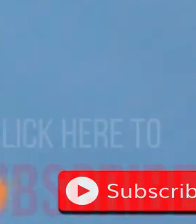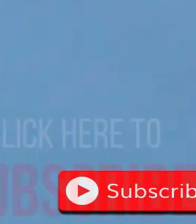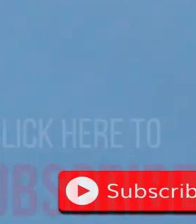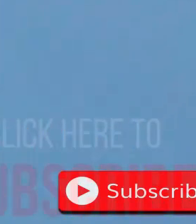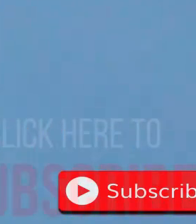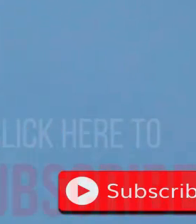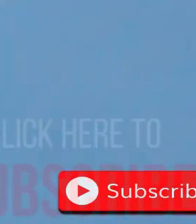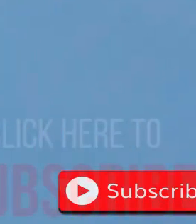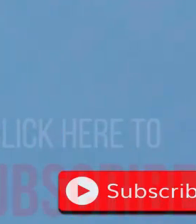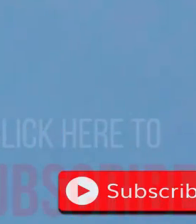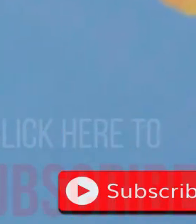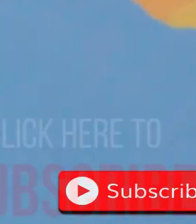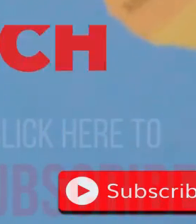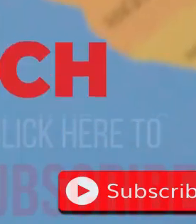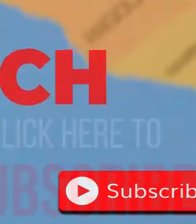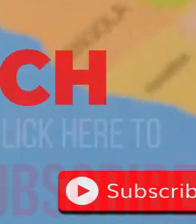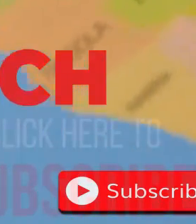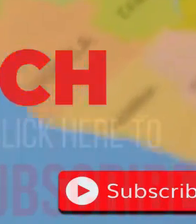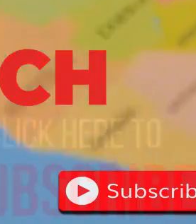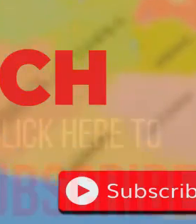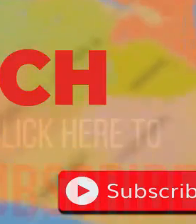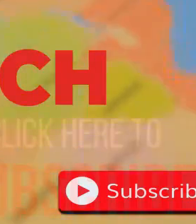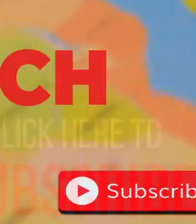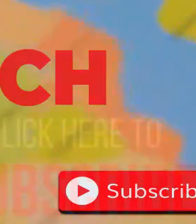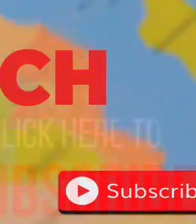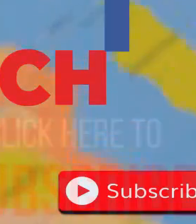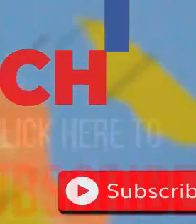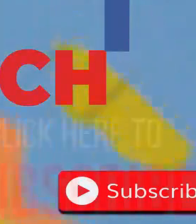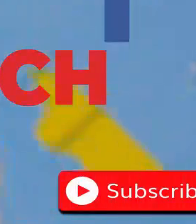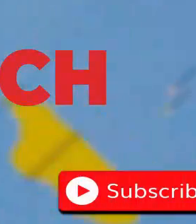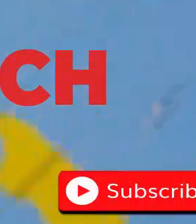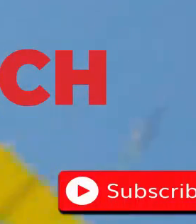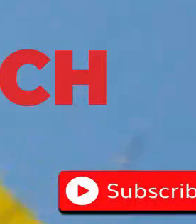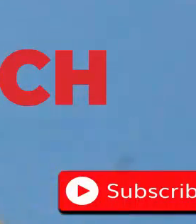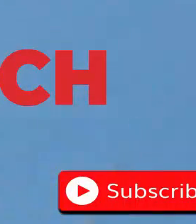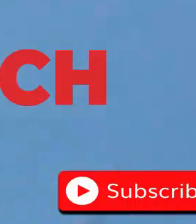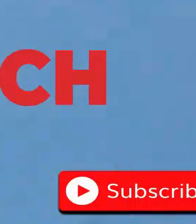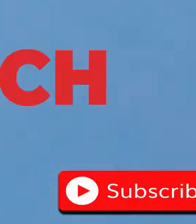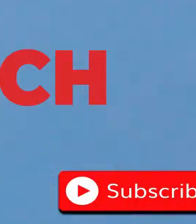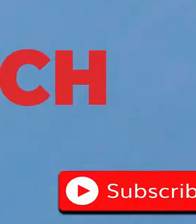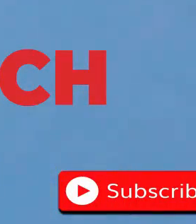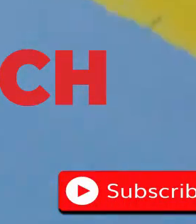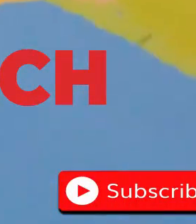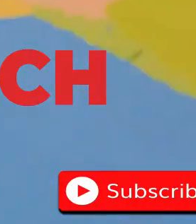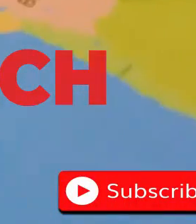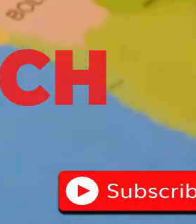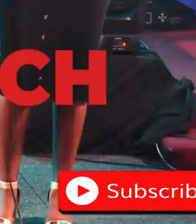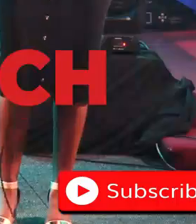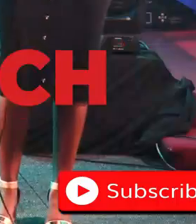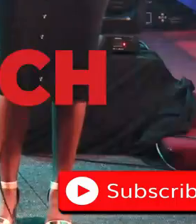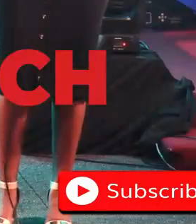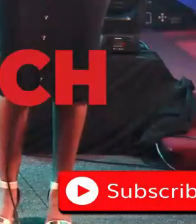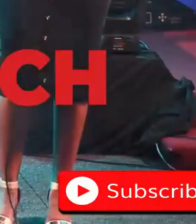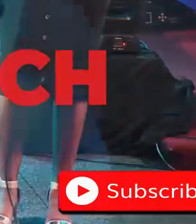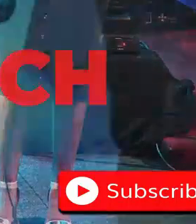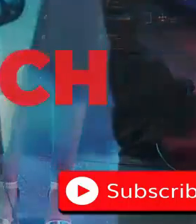us on YouTube and Facebook. Like our page and subscribe to our YouTube channel. God bless you as we meet on Blafu online worship platform.